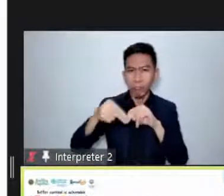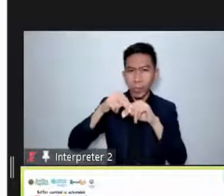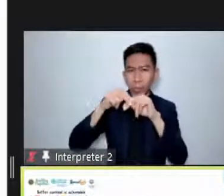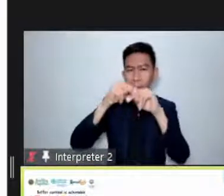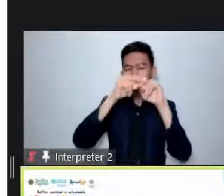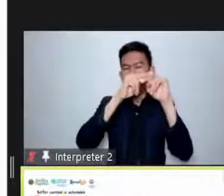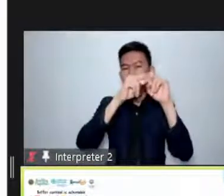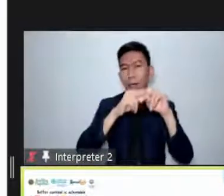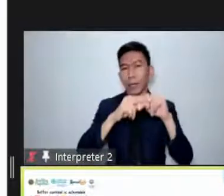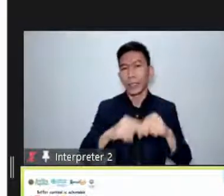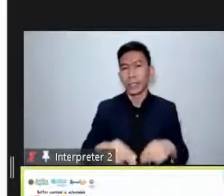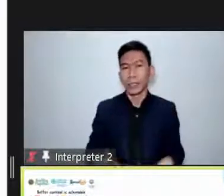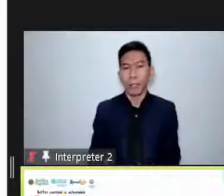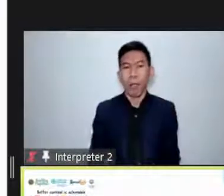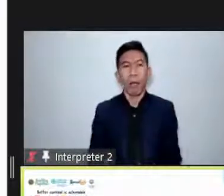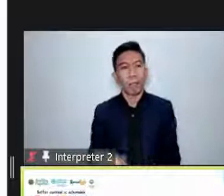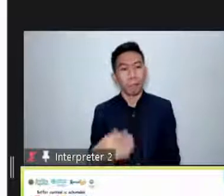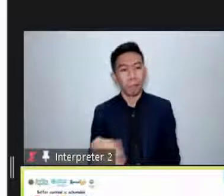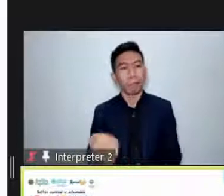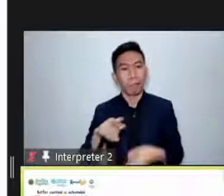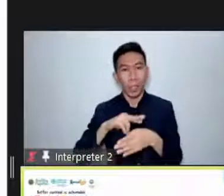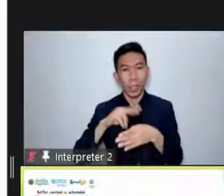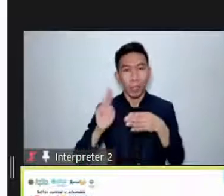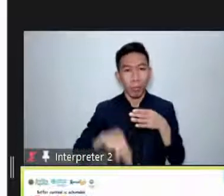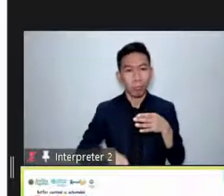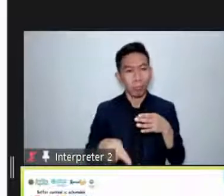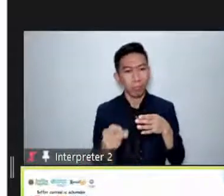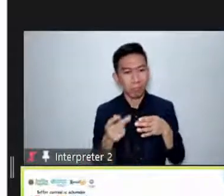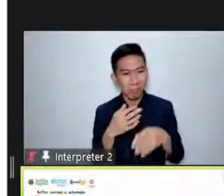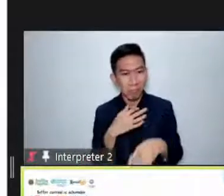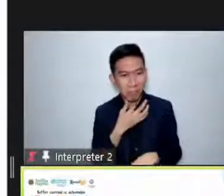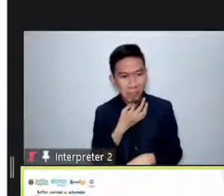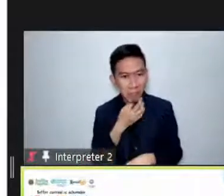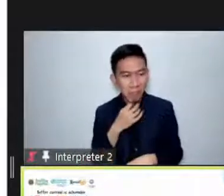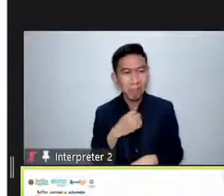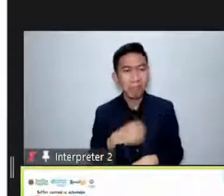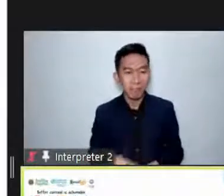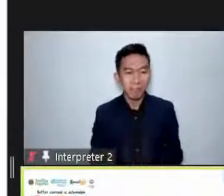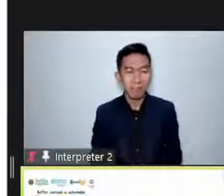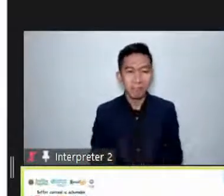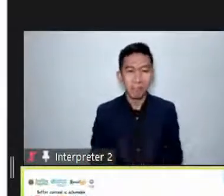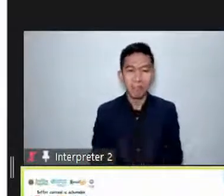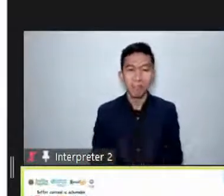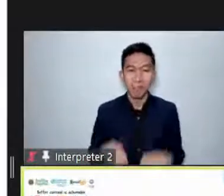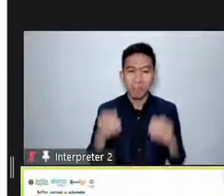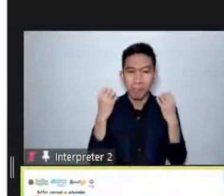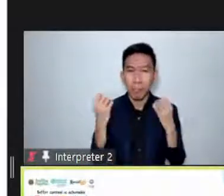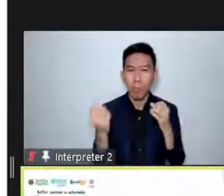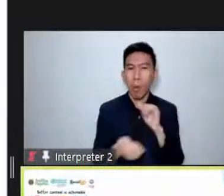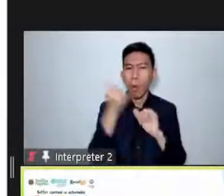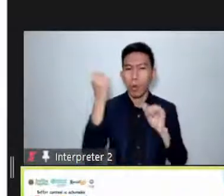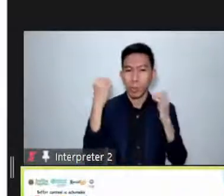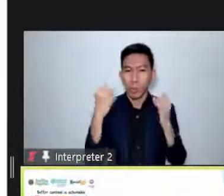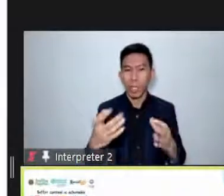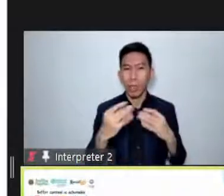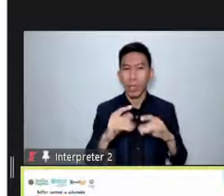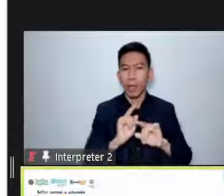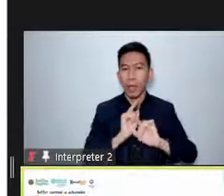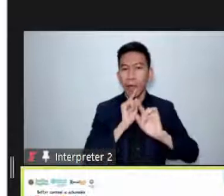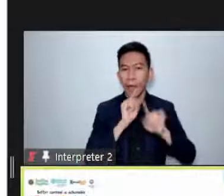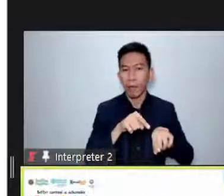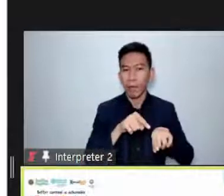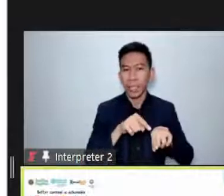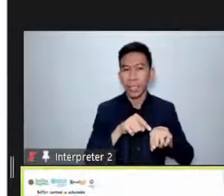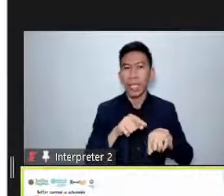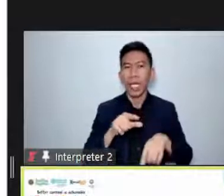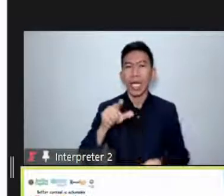very interesting results. The most numerous response looks like that